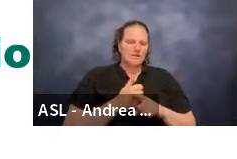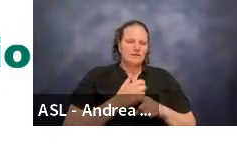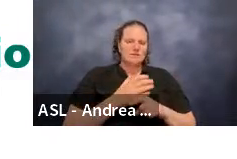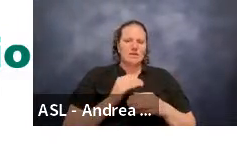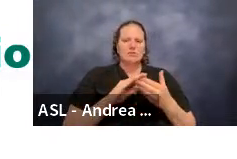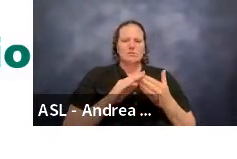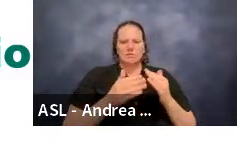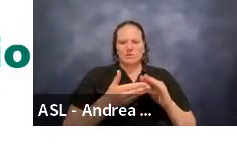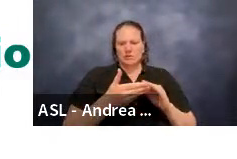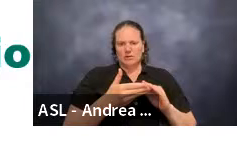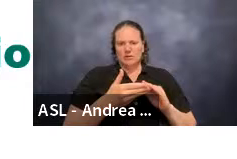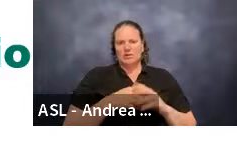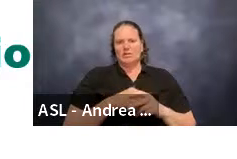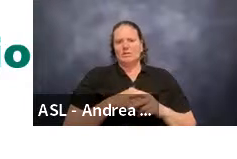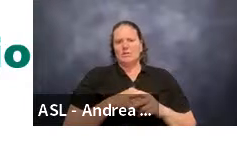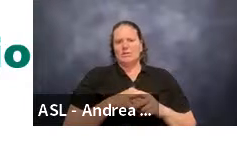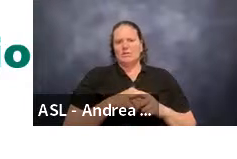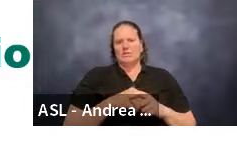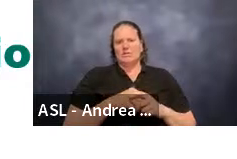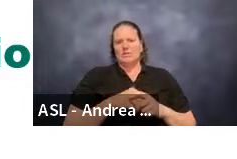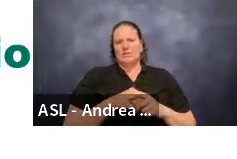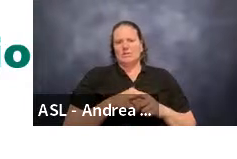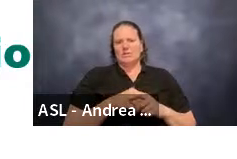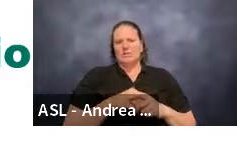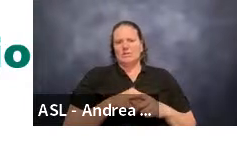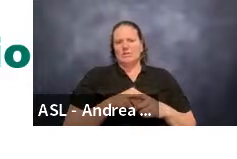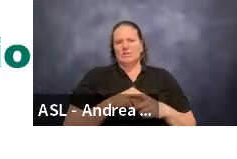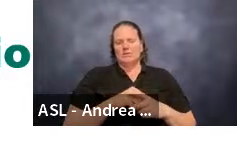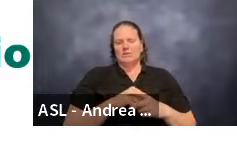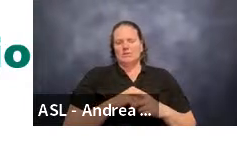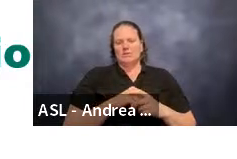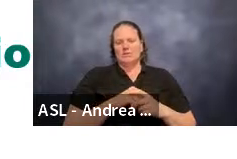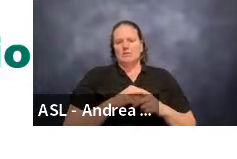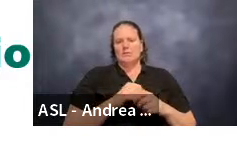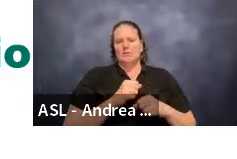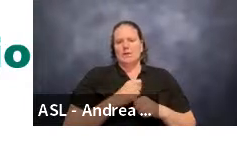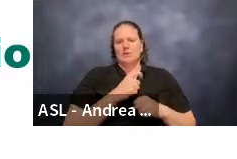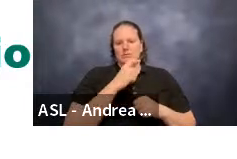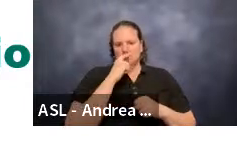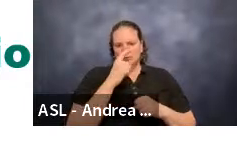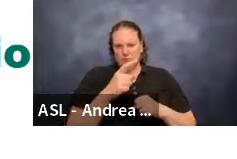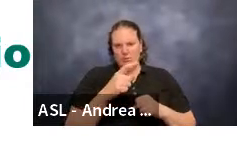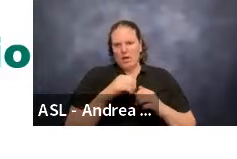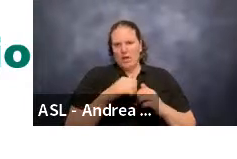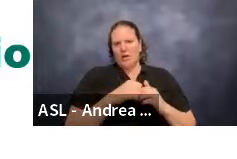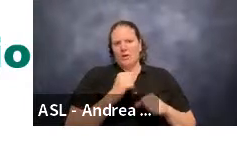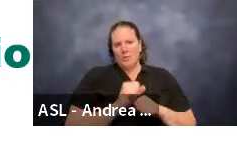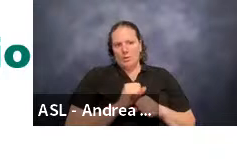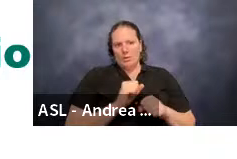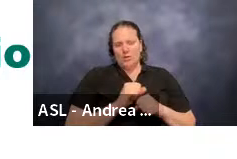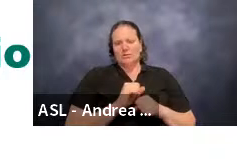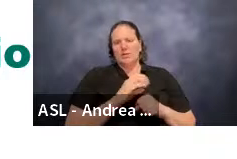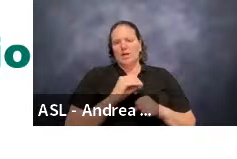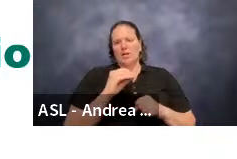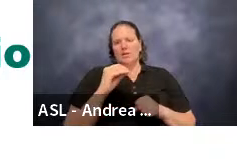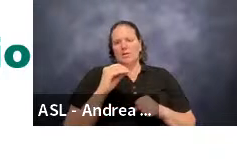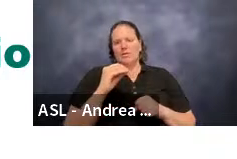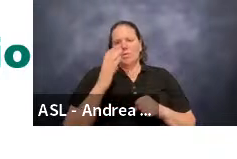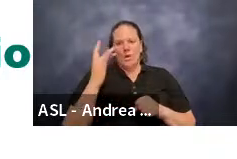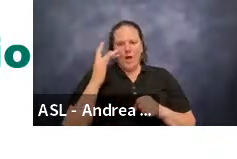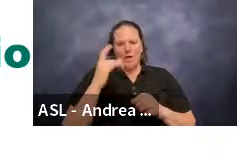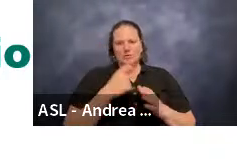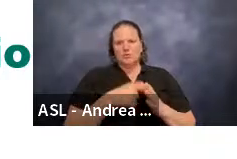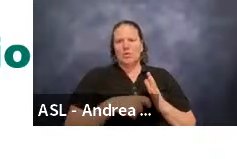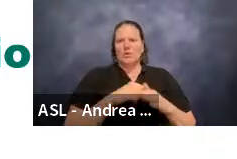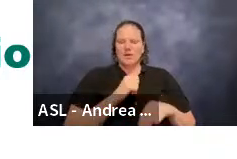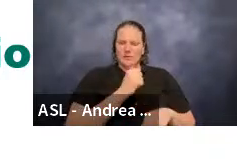not only educate drivers and constituents on how it works, but also as to why tolling is being